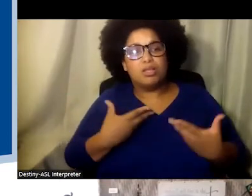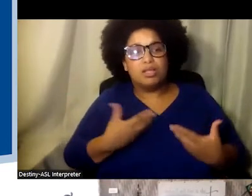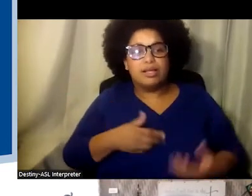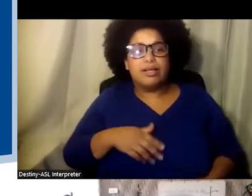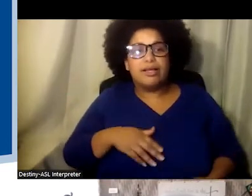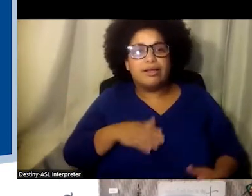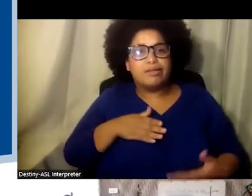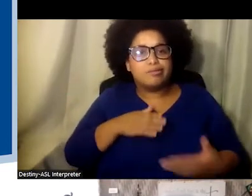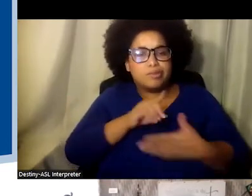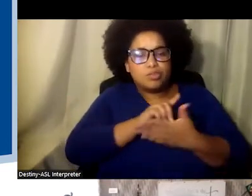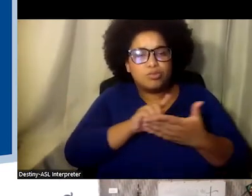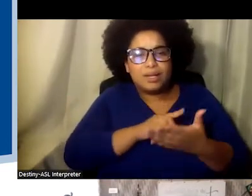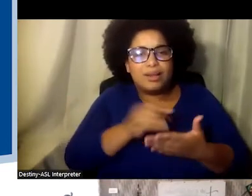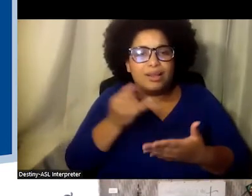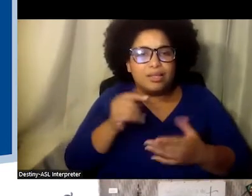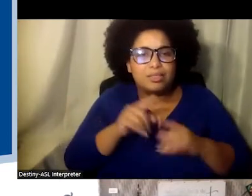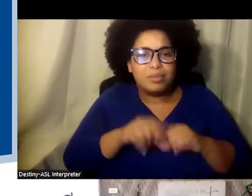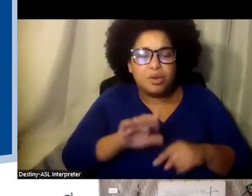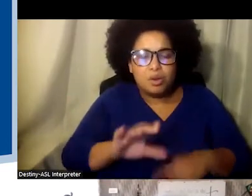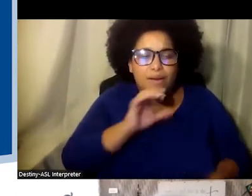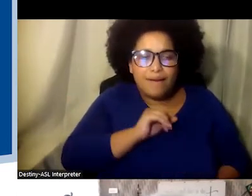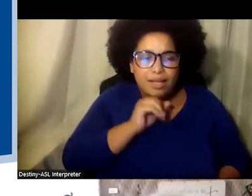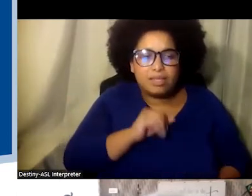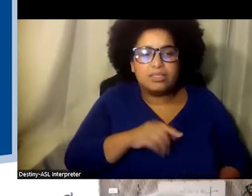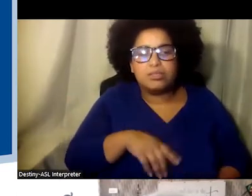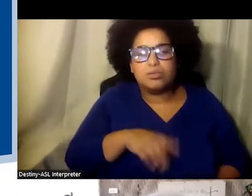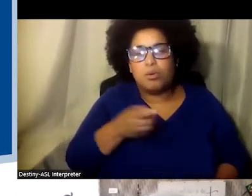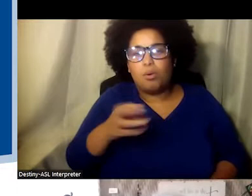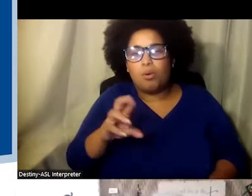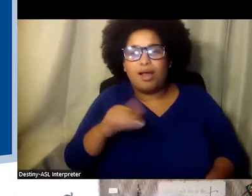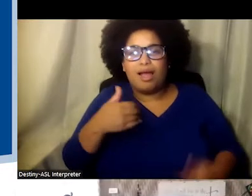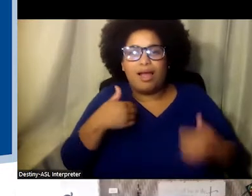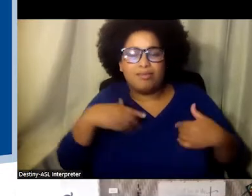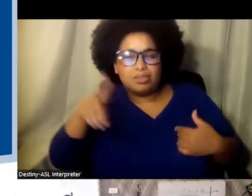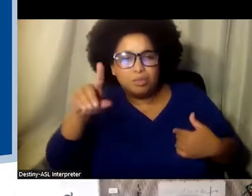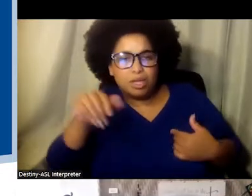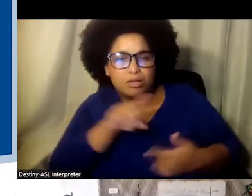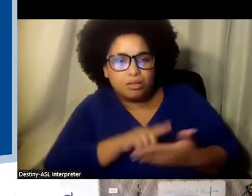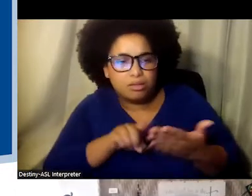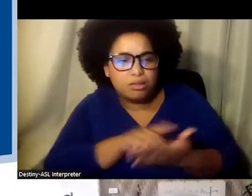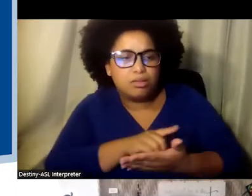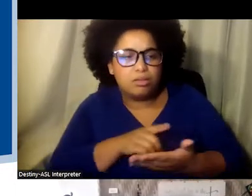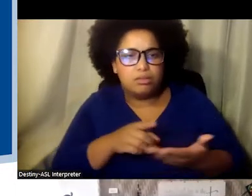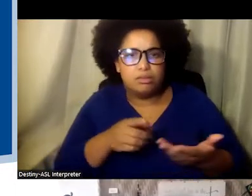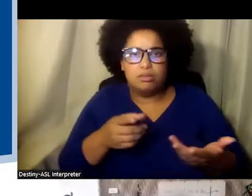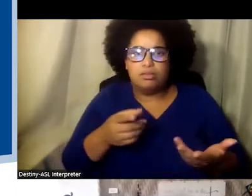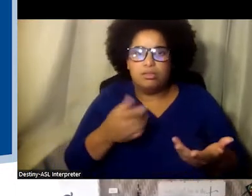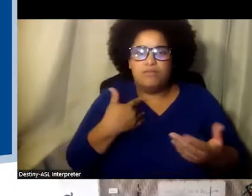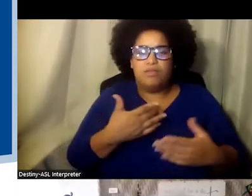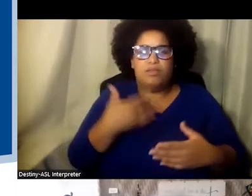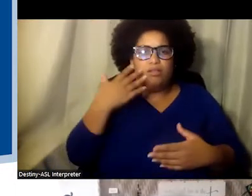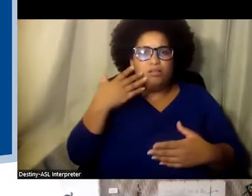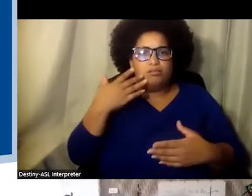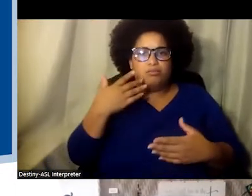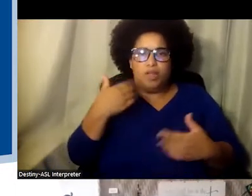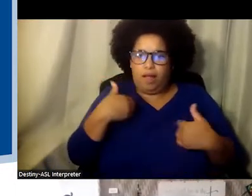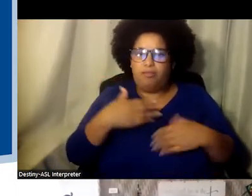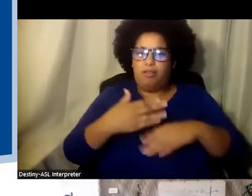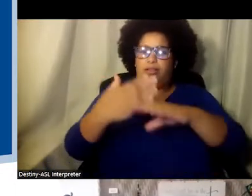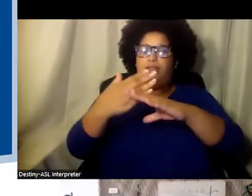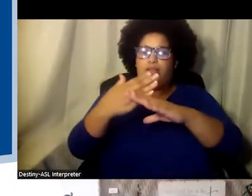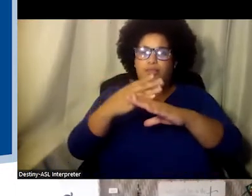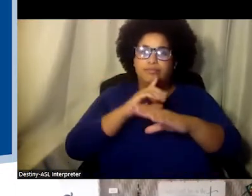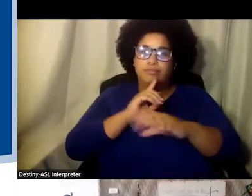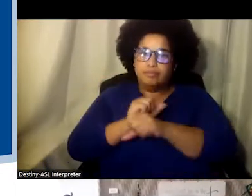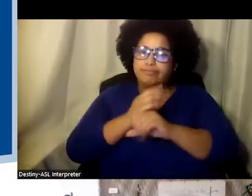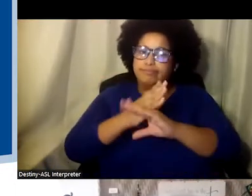and ableist, meaning if we have disabilities or are aging, there are some serious barriers to us getting what we need. And that